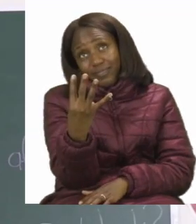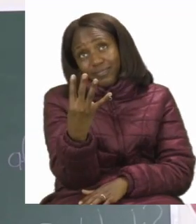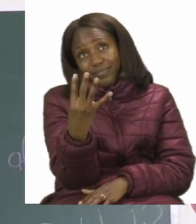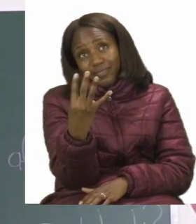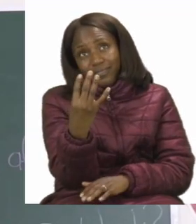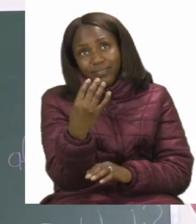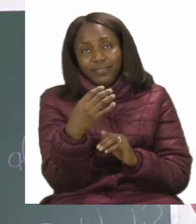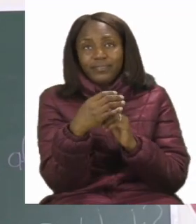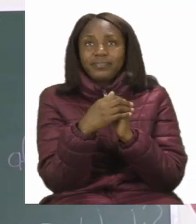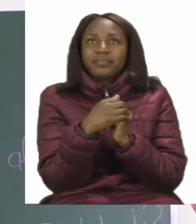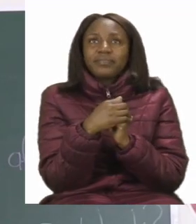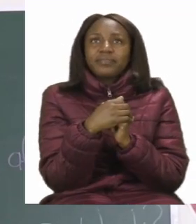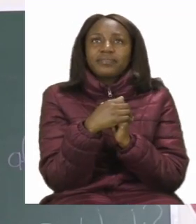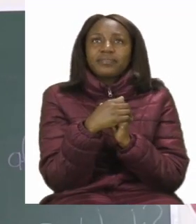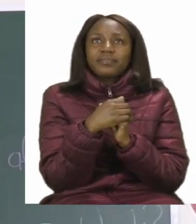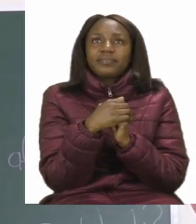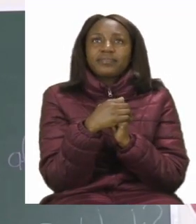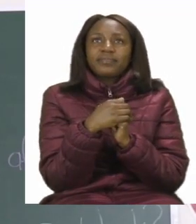4